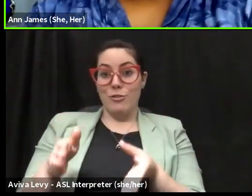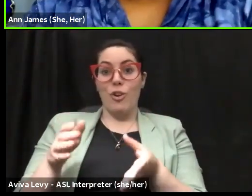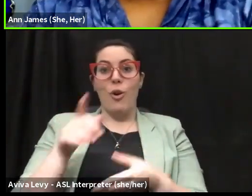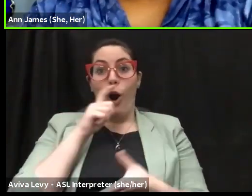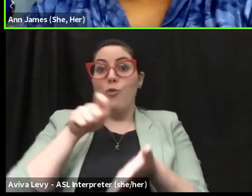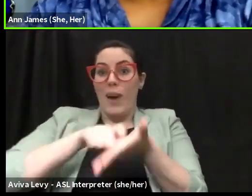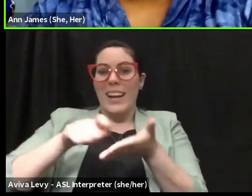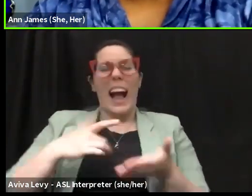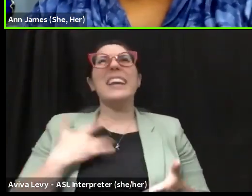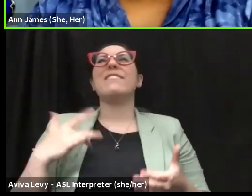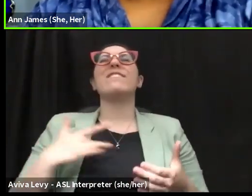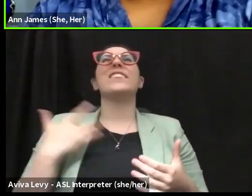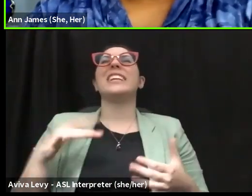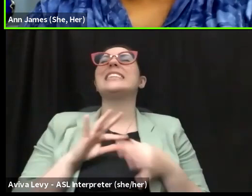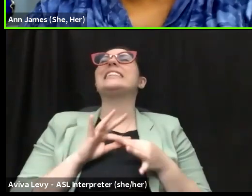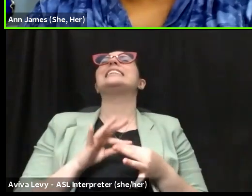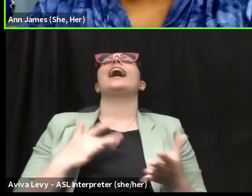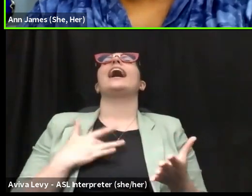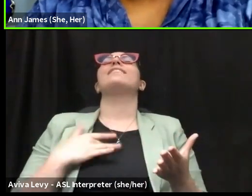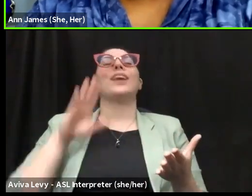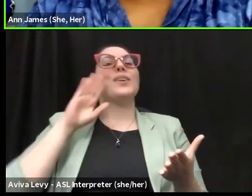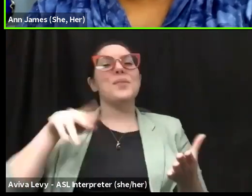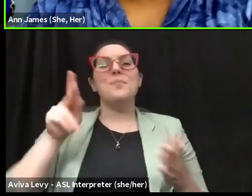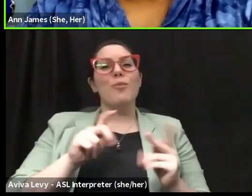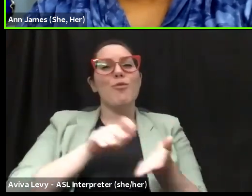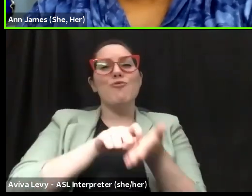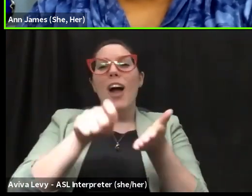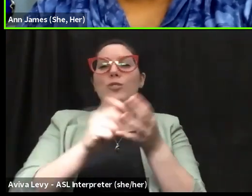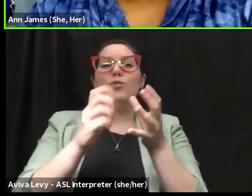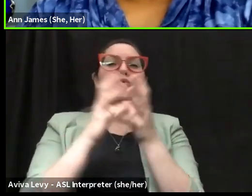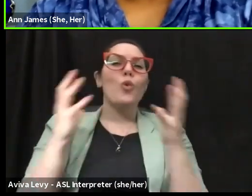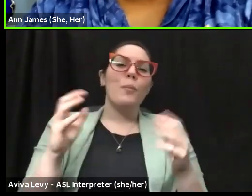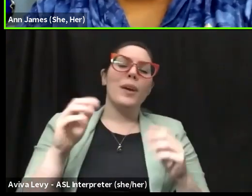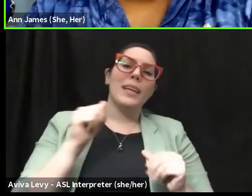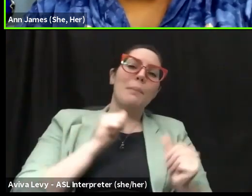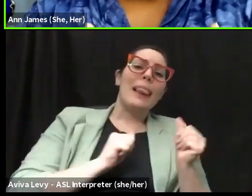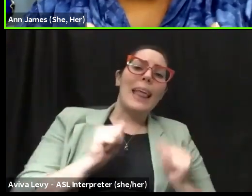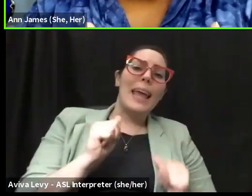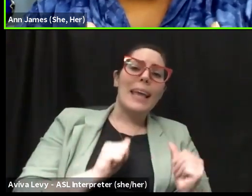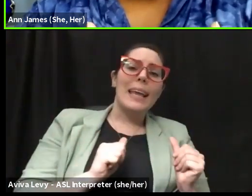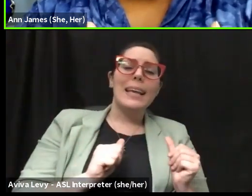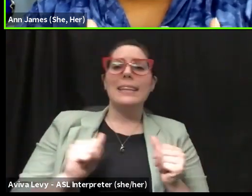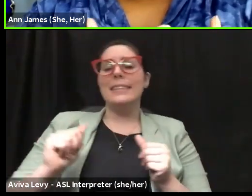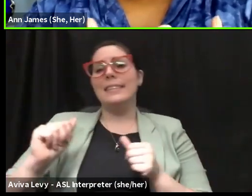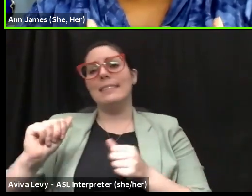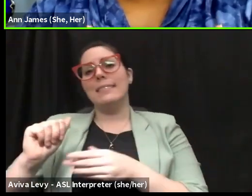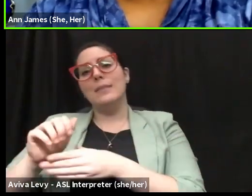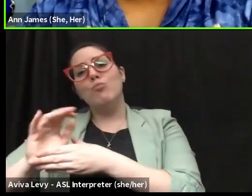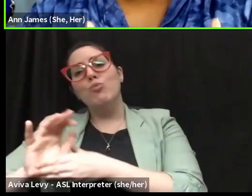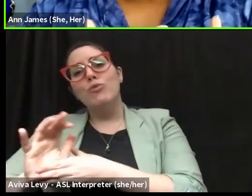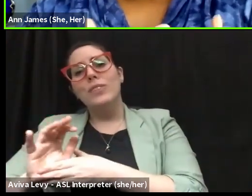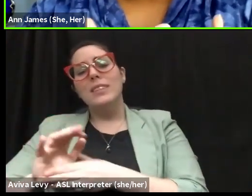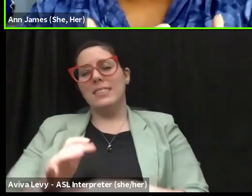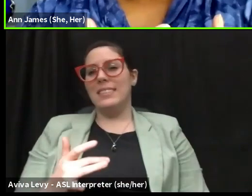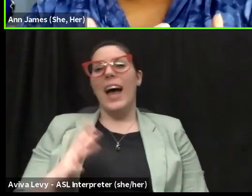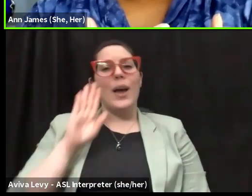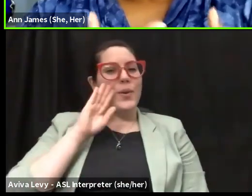I feel them writing plays. I feel them writing screenplays. I feel that there will